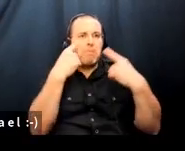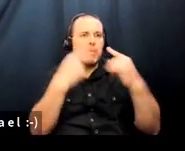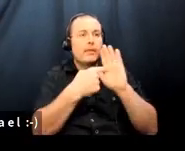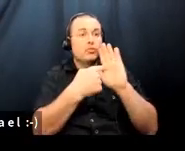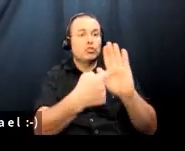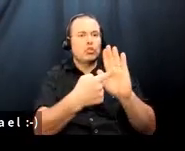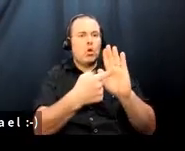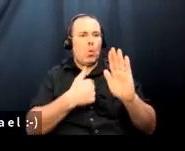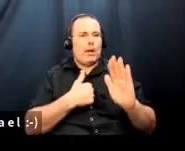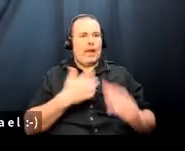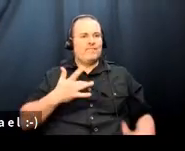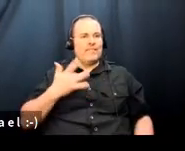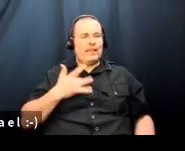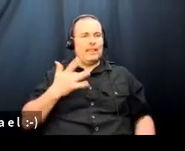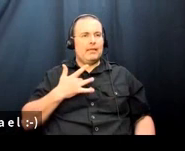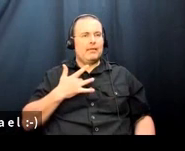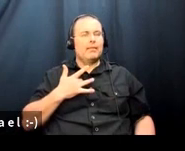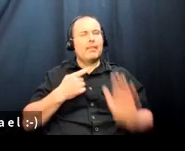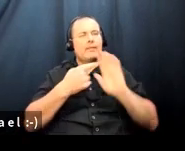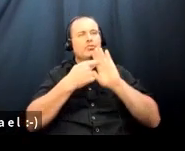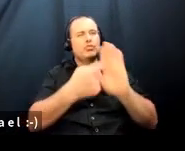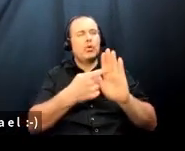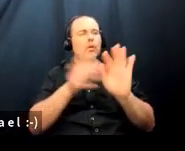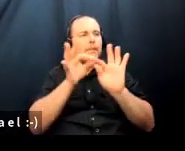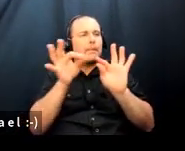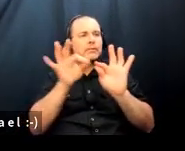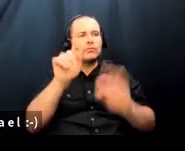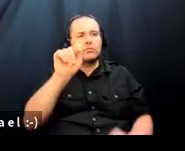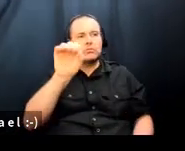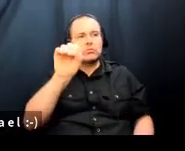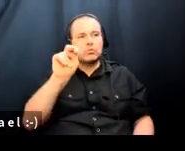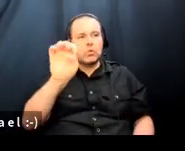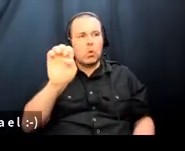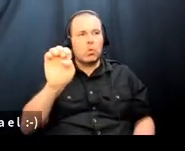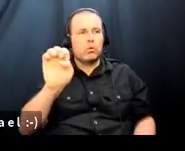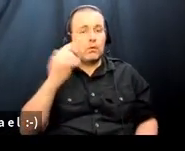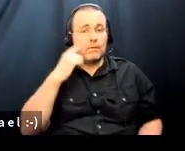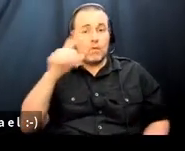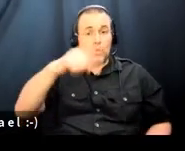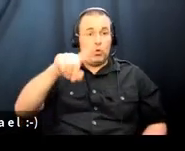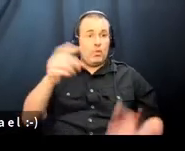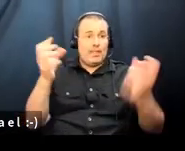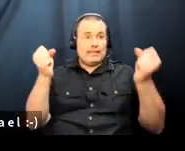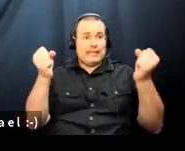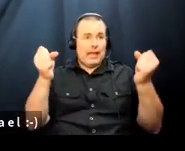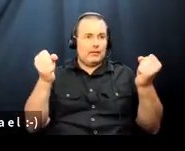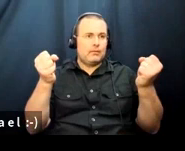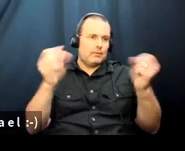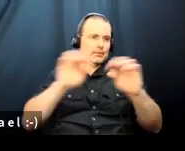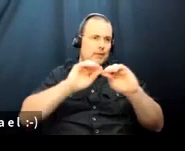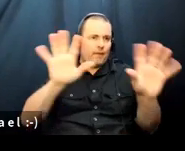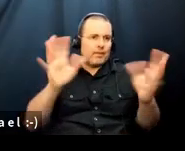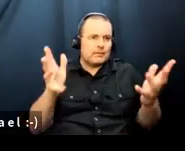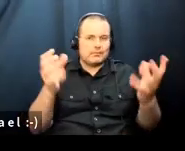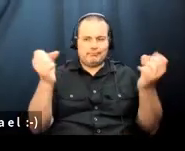feeling, that give the tone of the message. For those of you who sign, that's really pretty obvious, right? Because